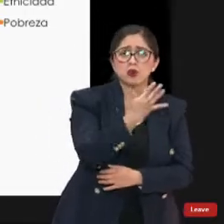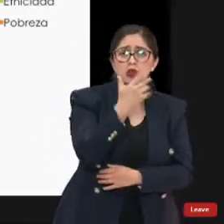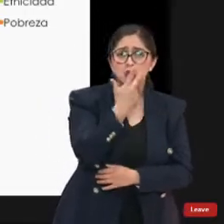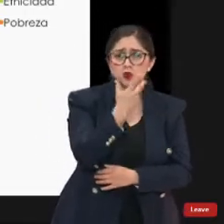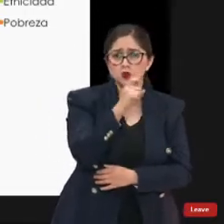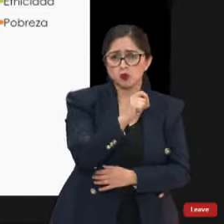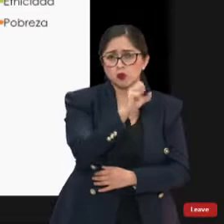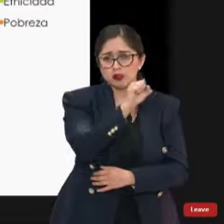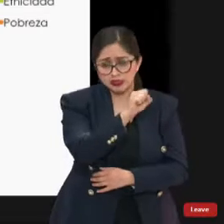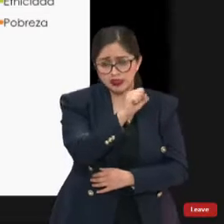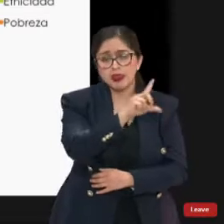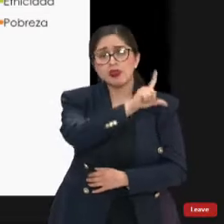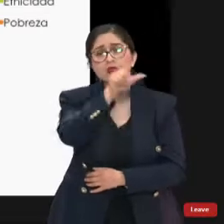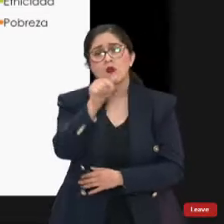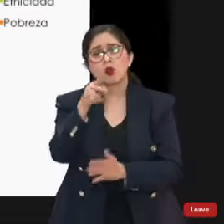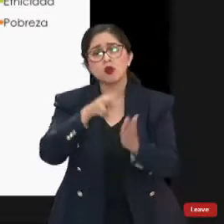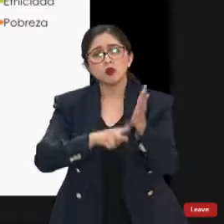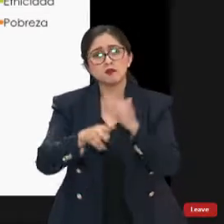ethnicity